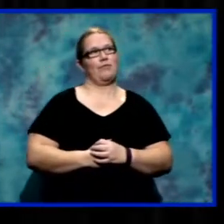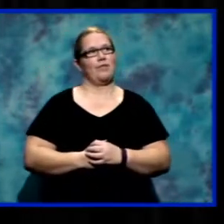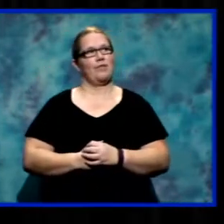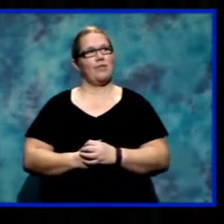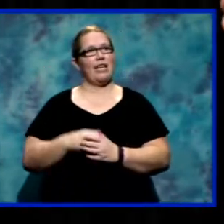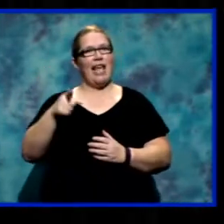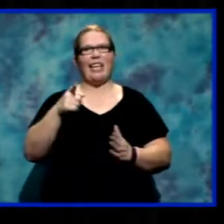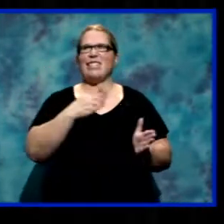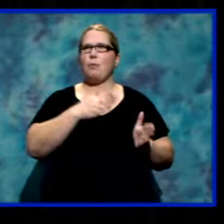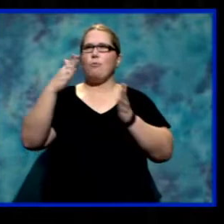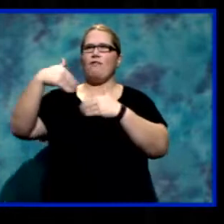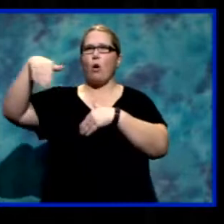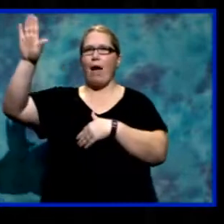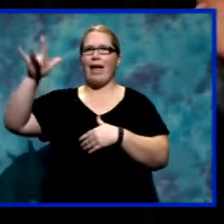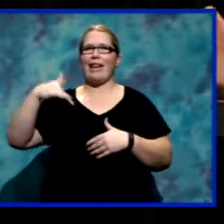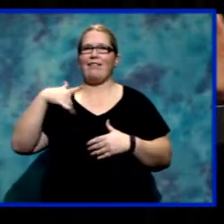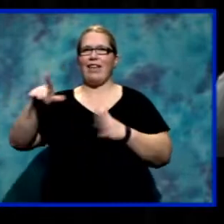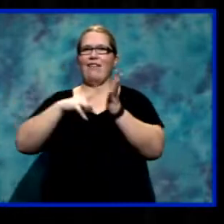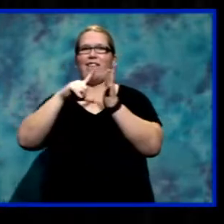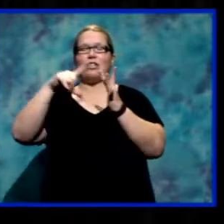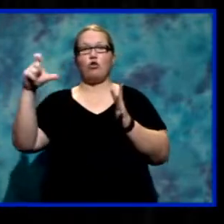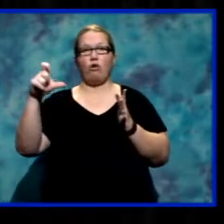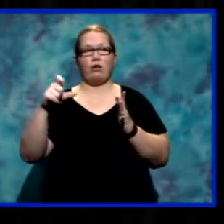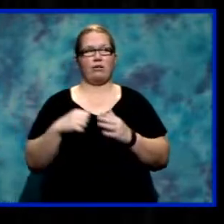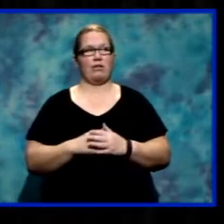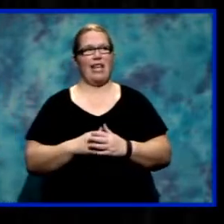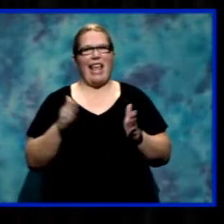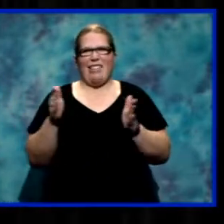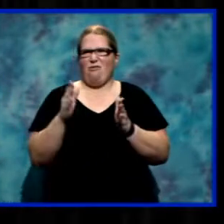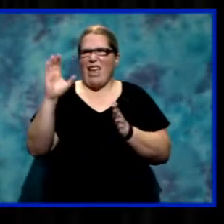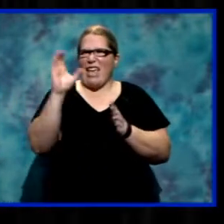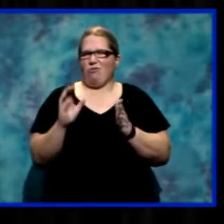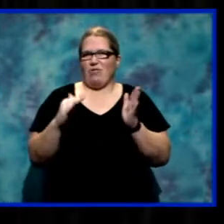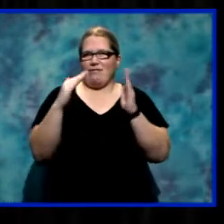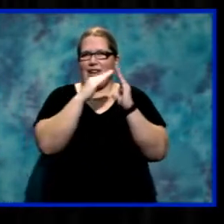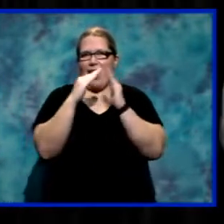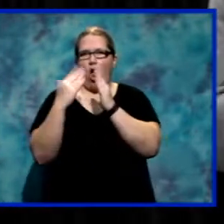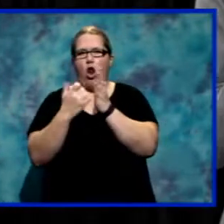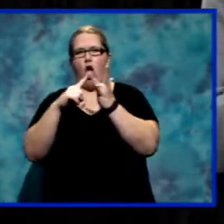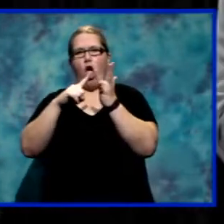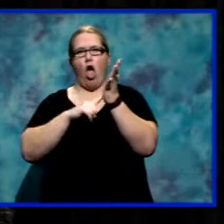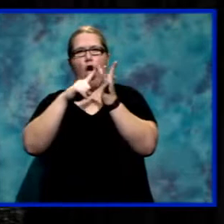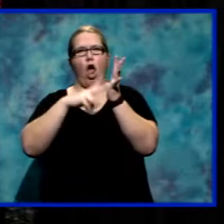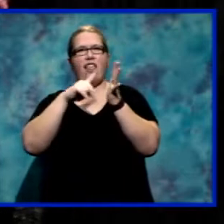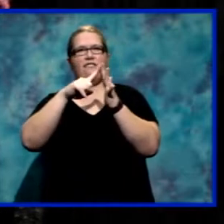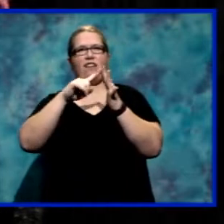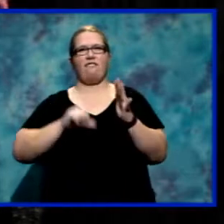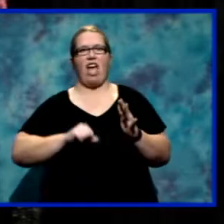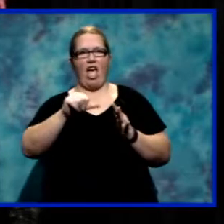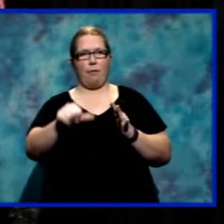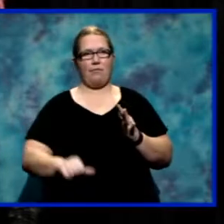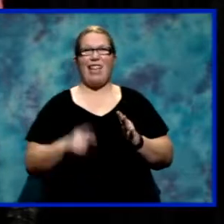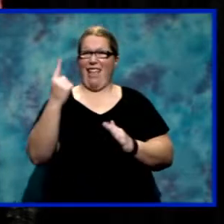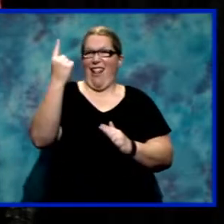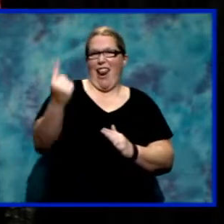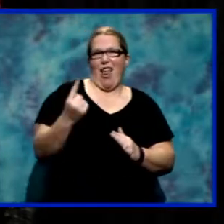has moved away and he's living down in Victoria in this little country town working on an olive farm. And he's alone